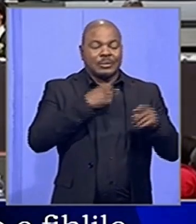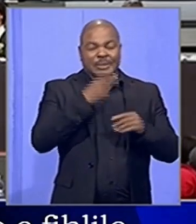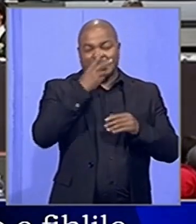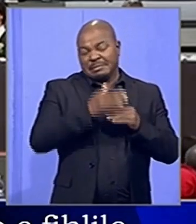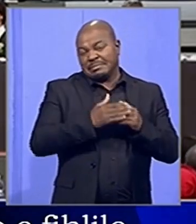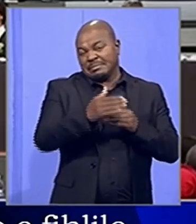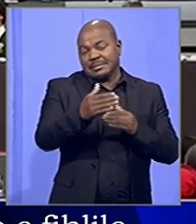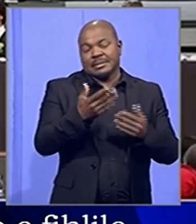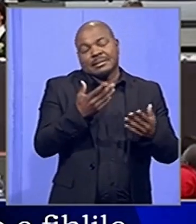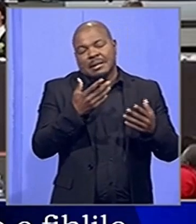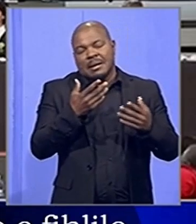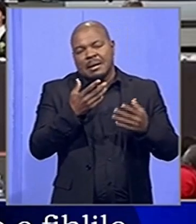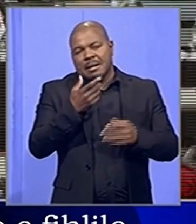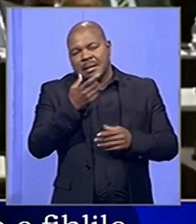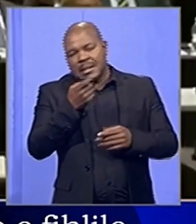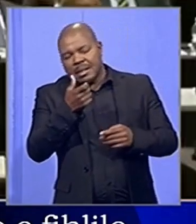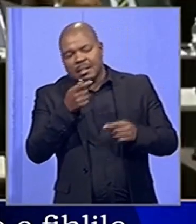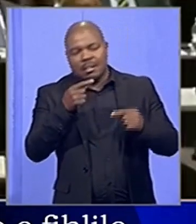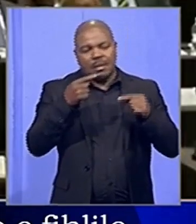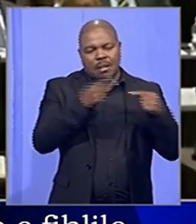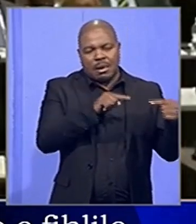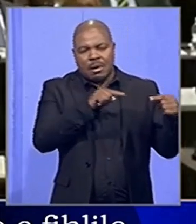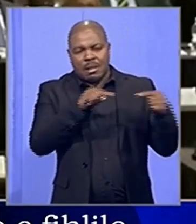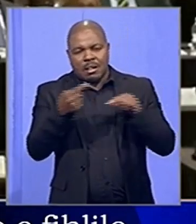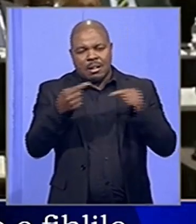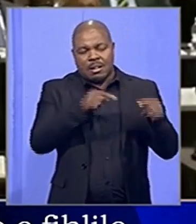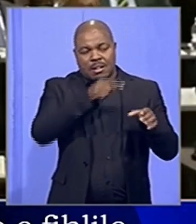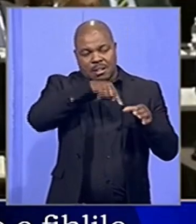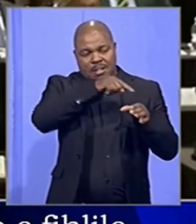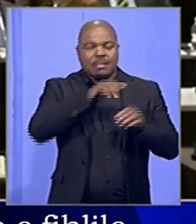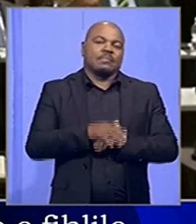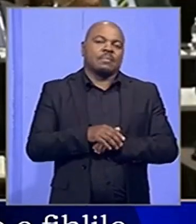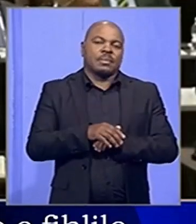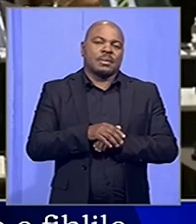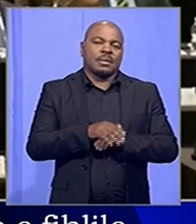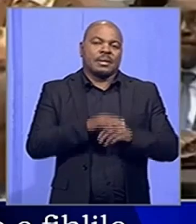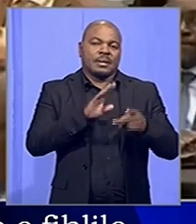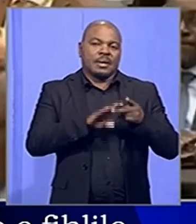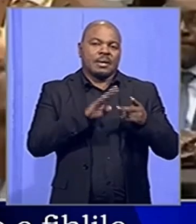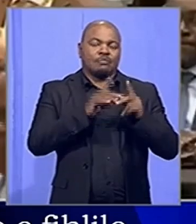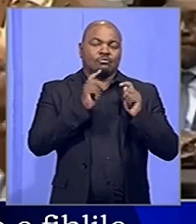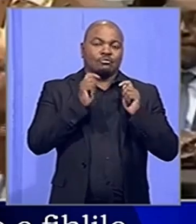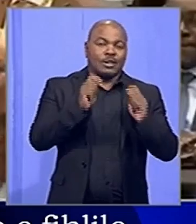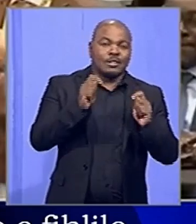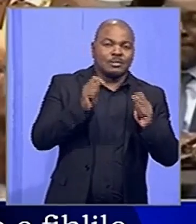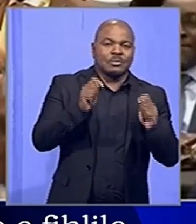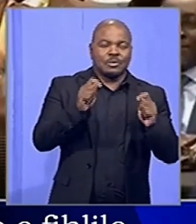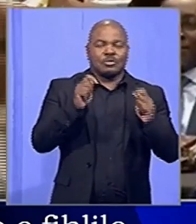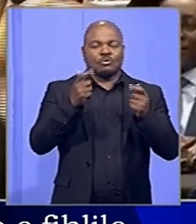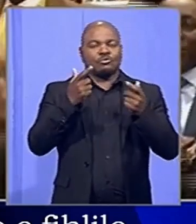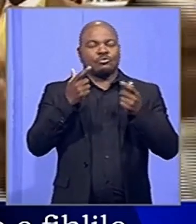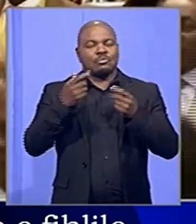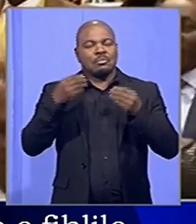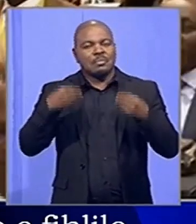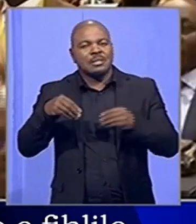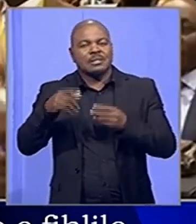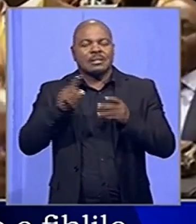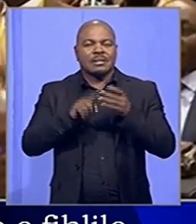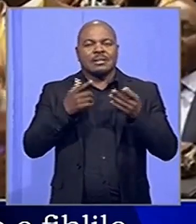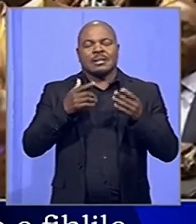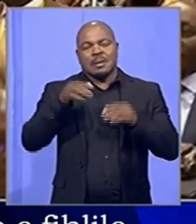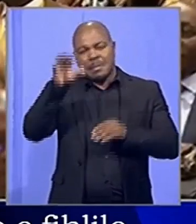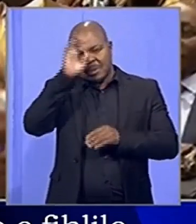have quite a bit of contestation over that. Also as in transport, trade and industry, public service